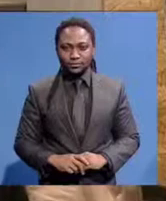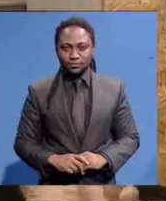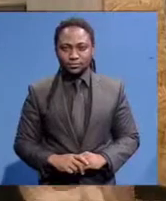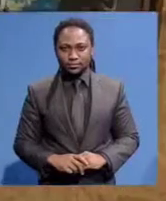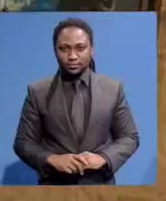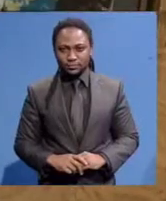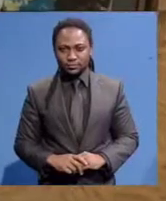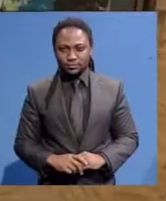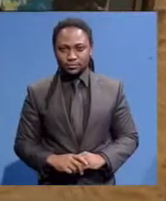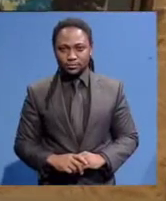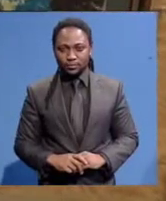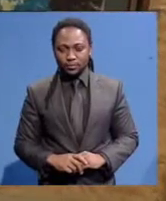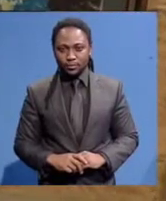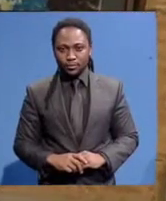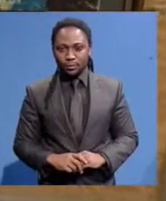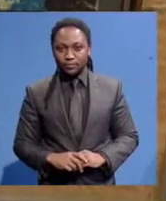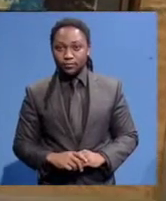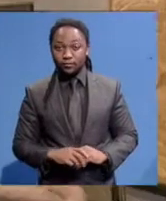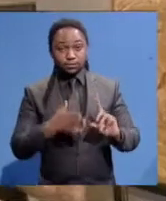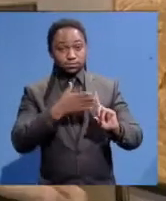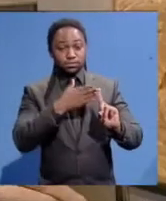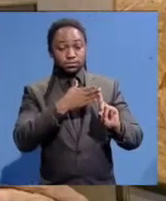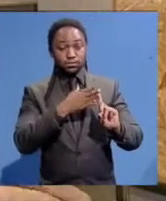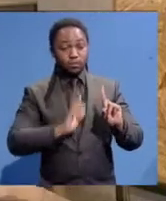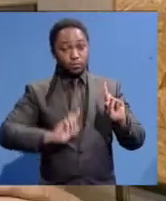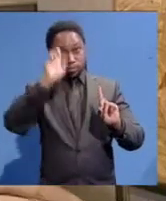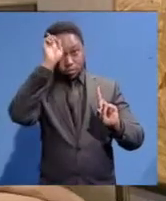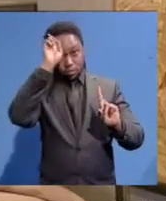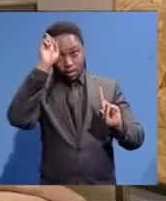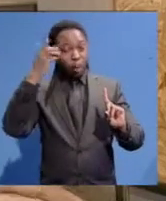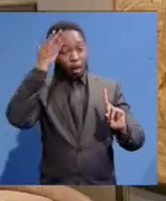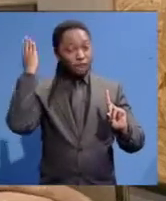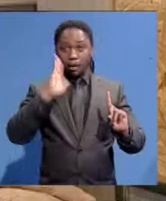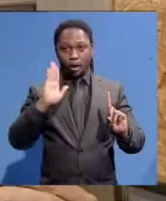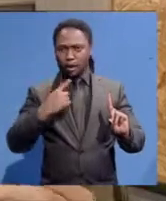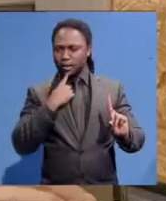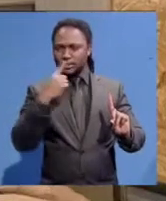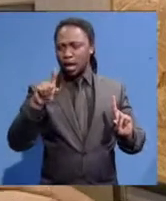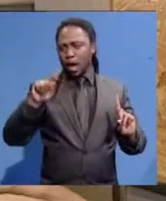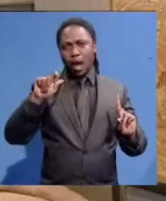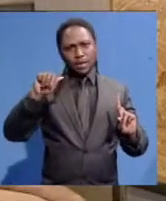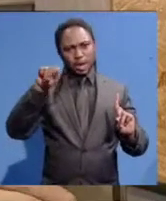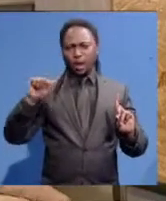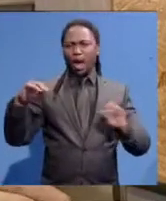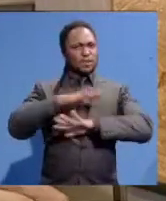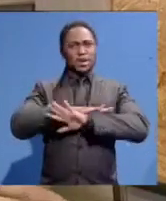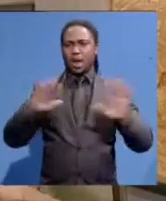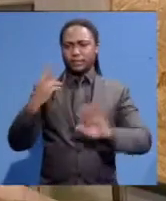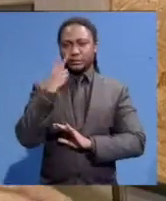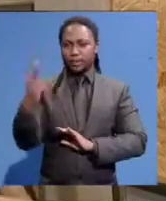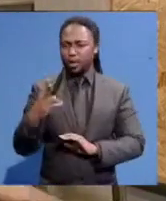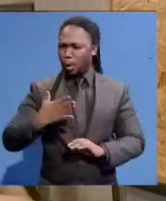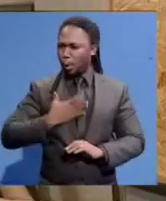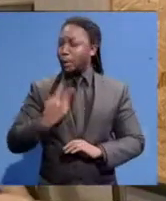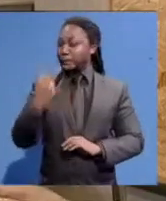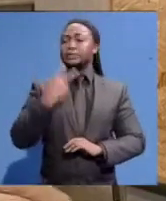President Mandela, you've never seen me without Ifita's hair. And I say, no, Peter, I have not. I said, do you want to see? He